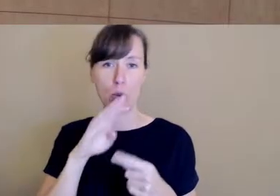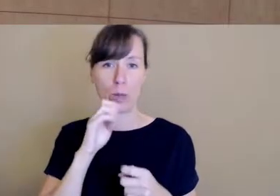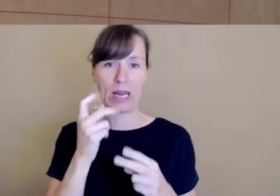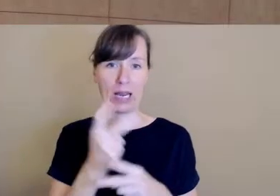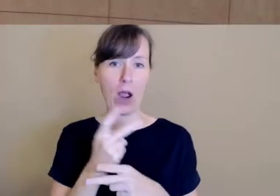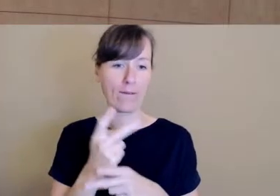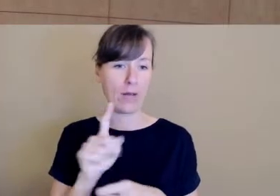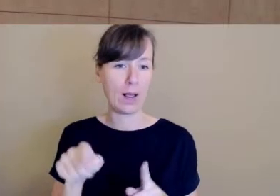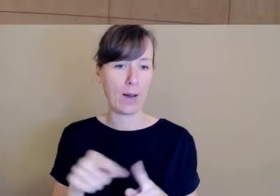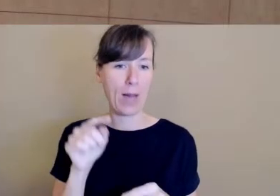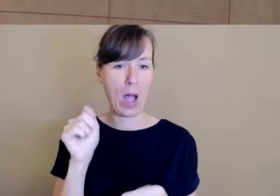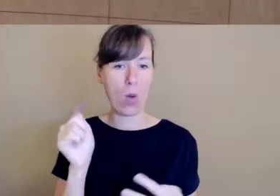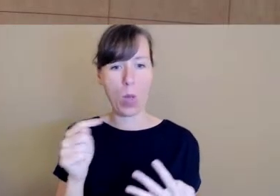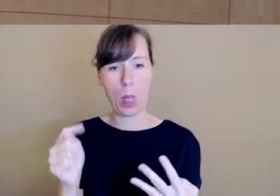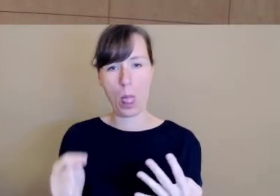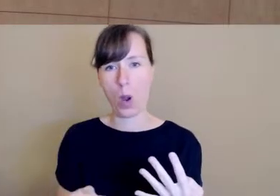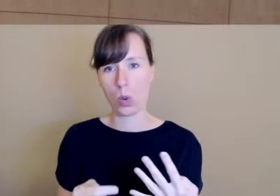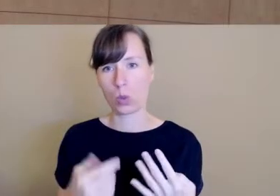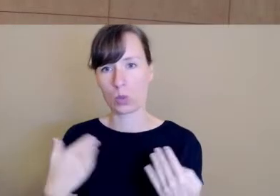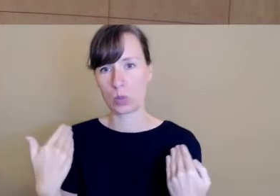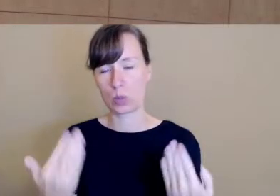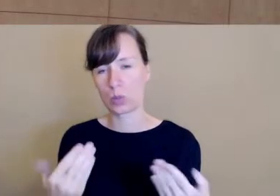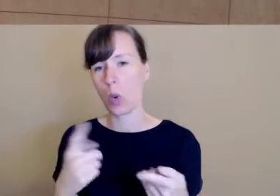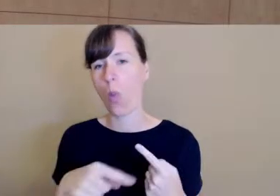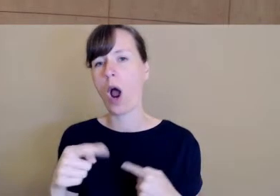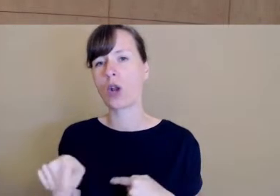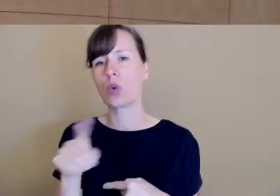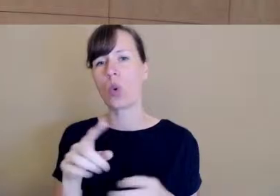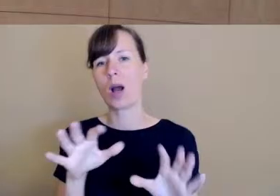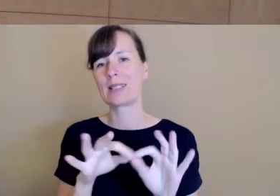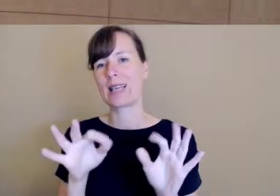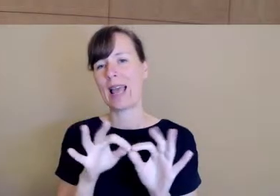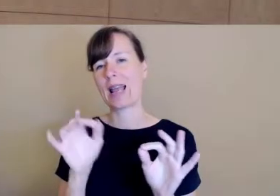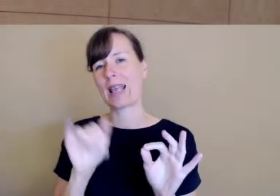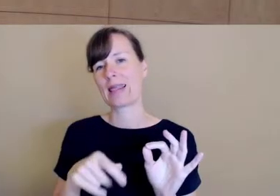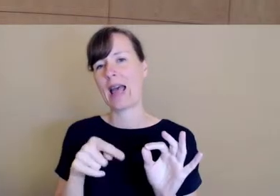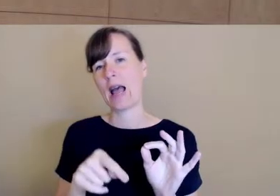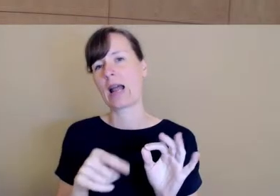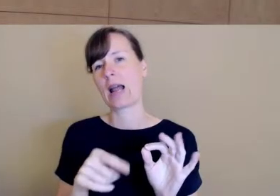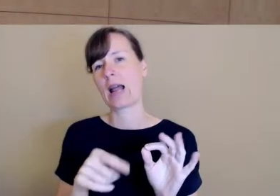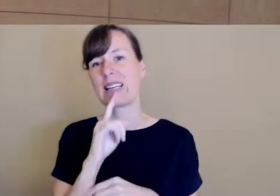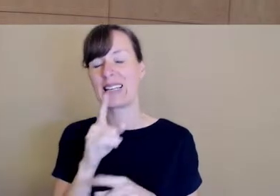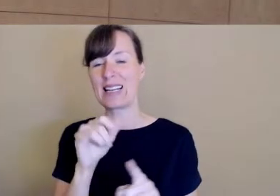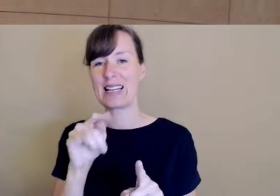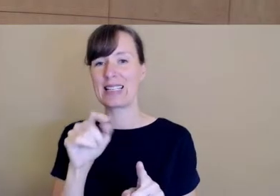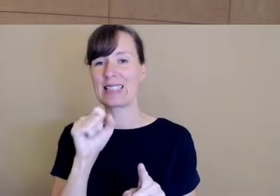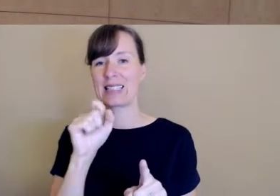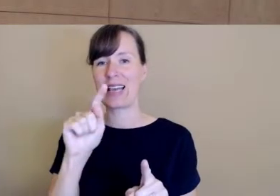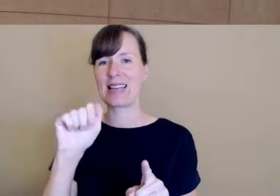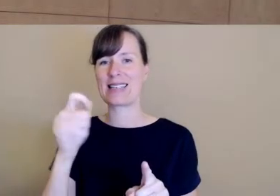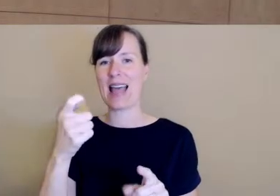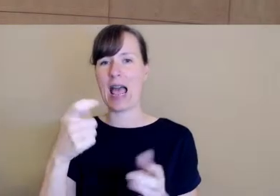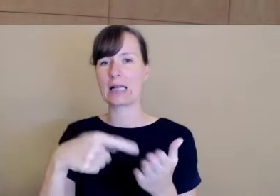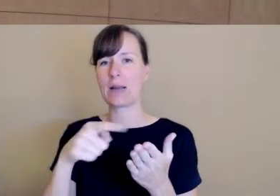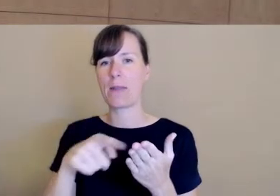those, about what you are saying in that, because it is taxpayer-funded communication.